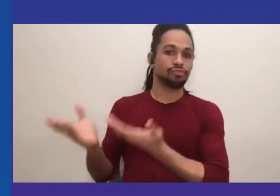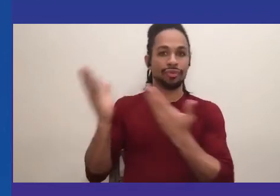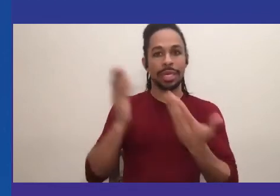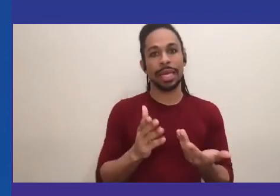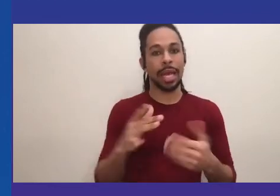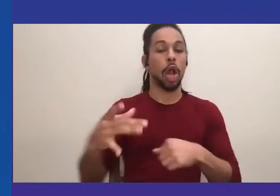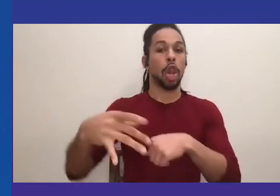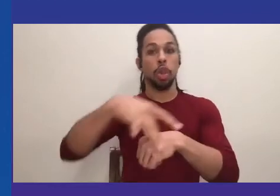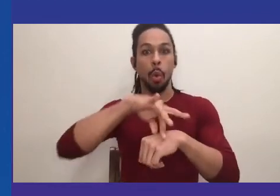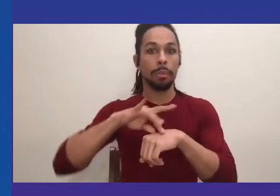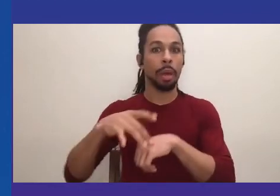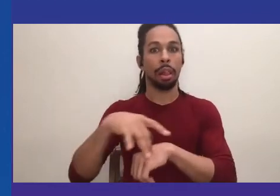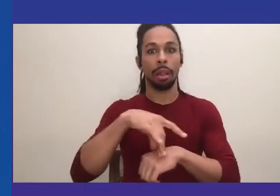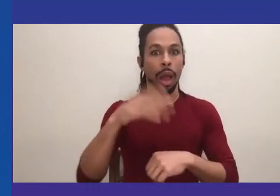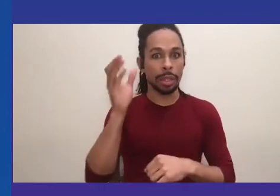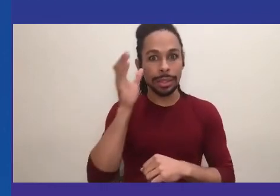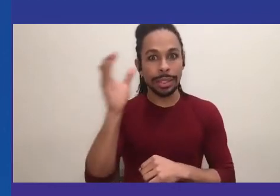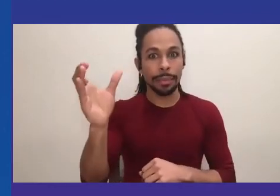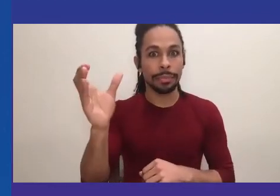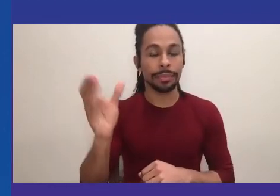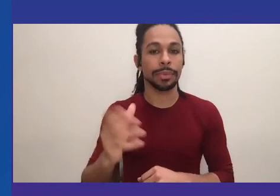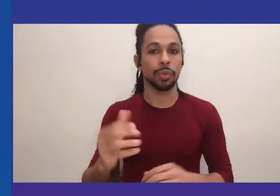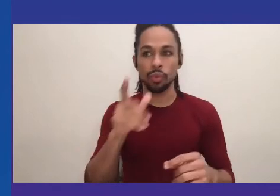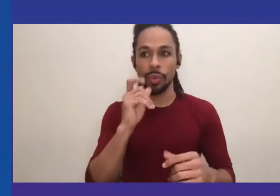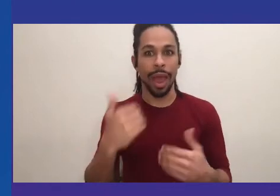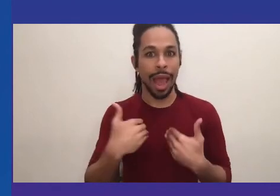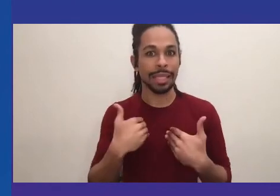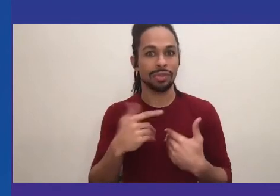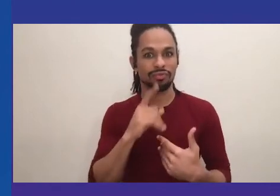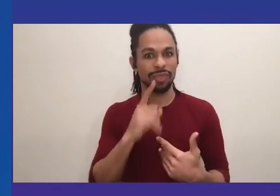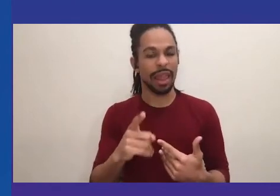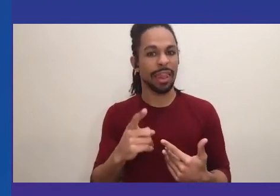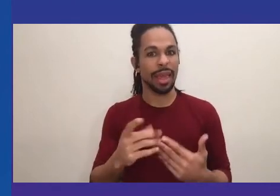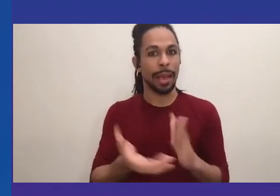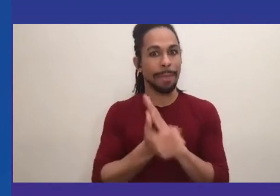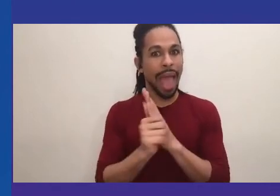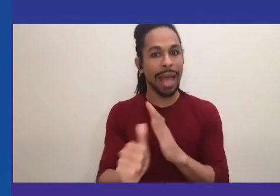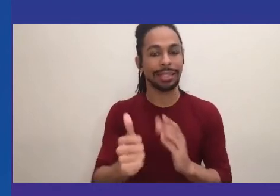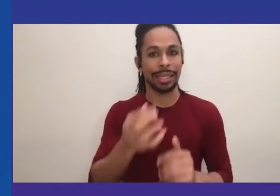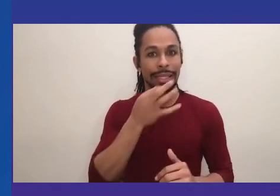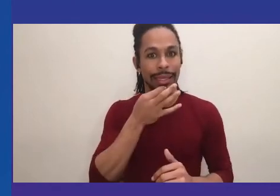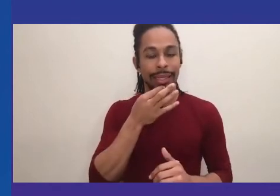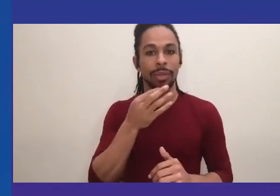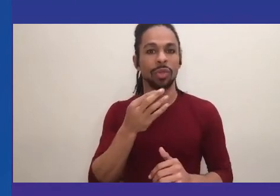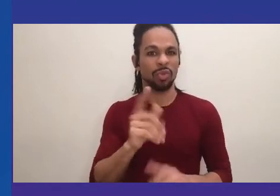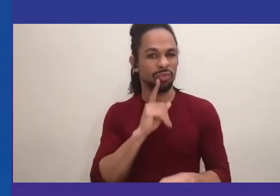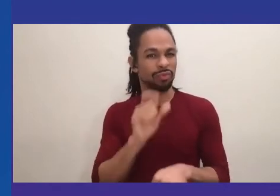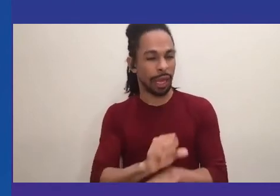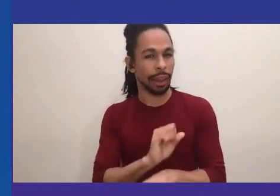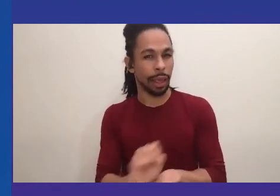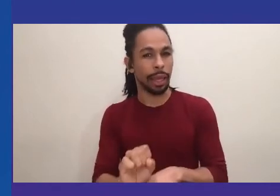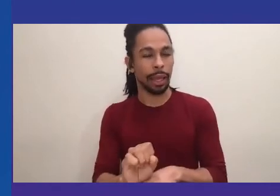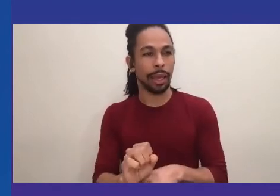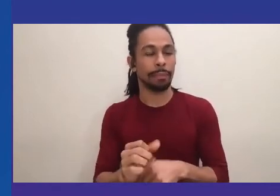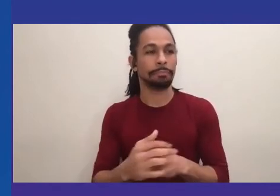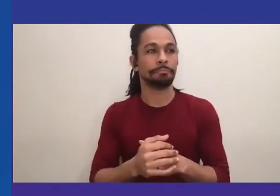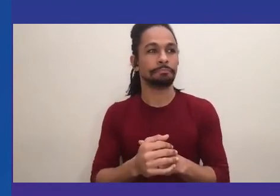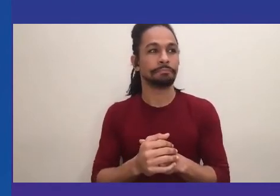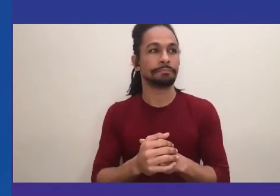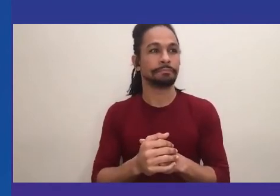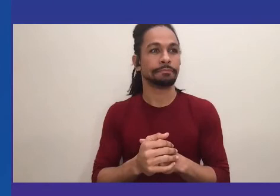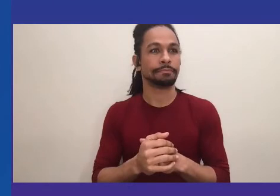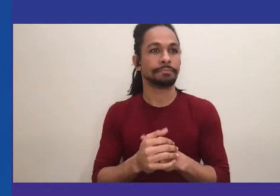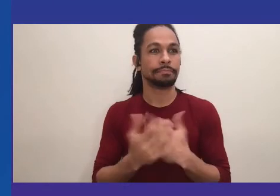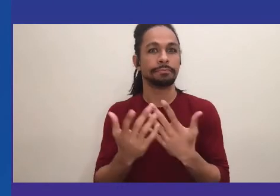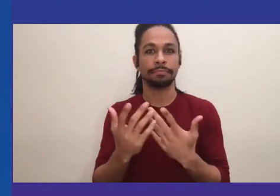global concept, has a capacity to really come and bring a